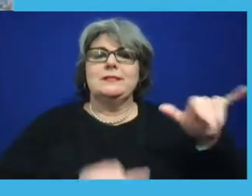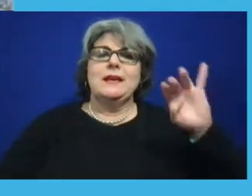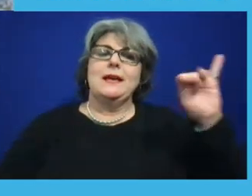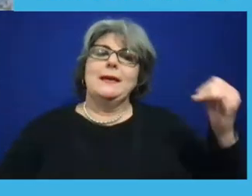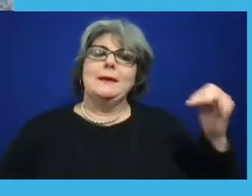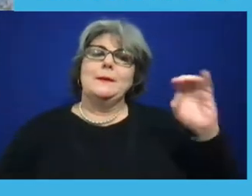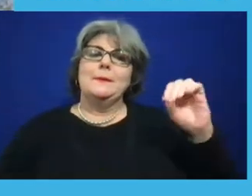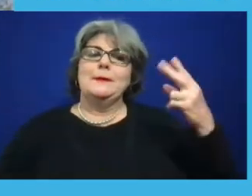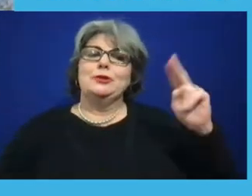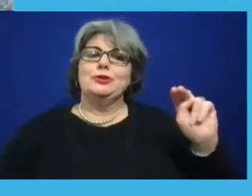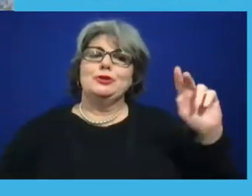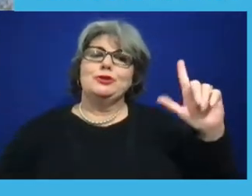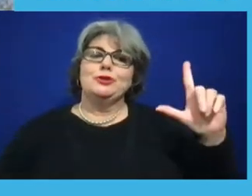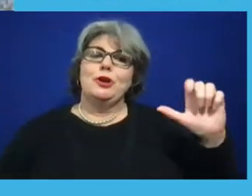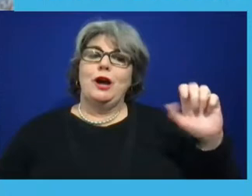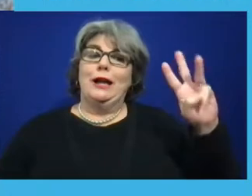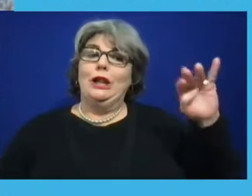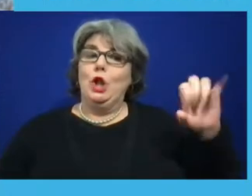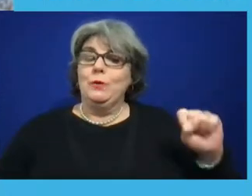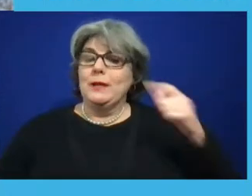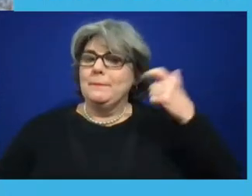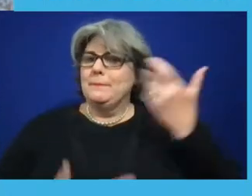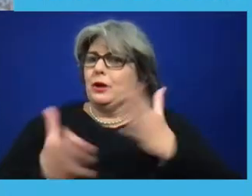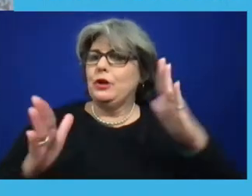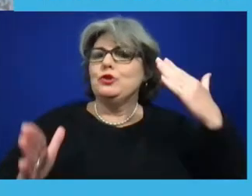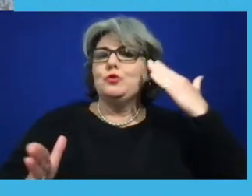to the future.